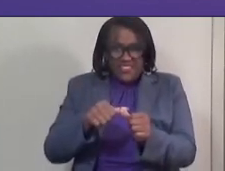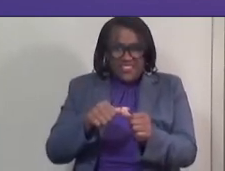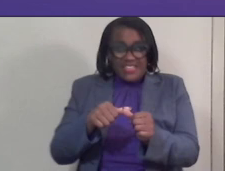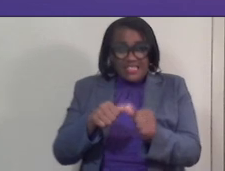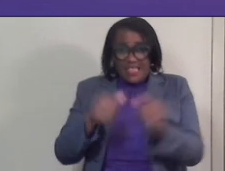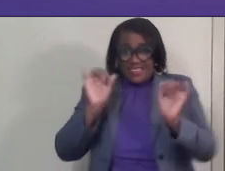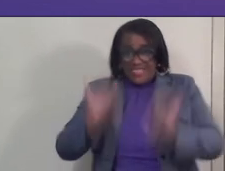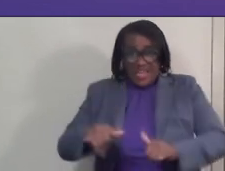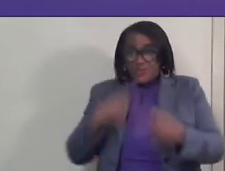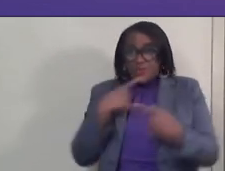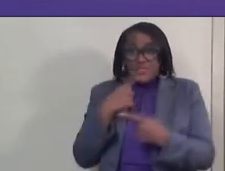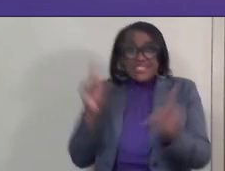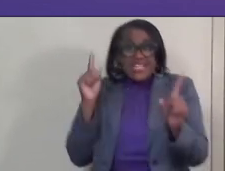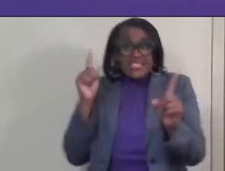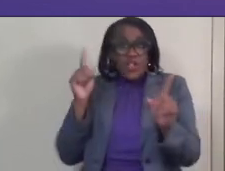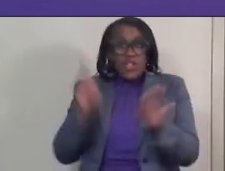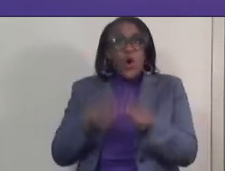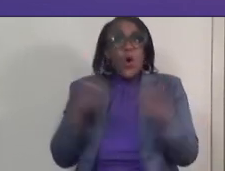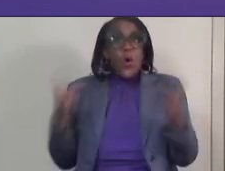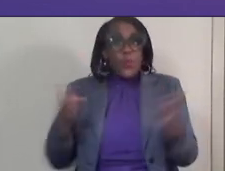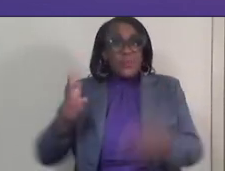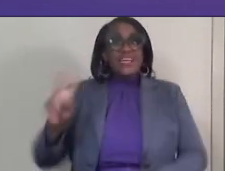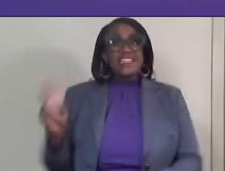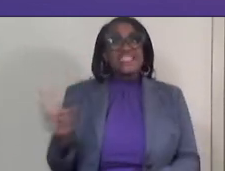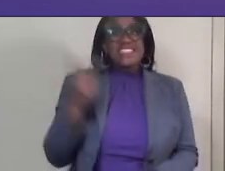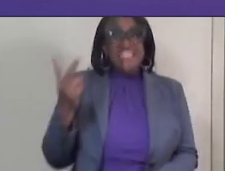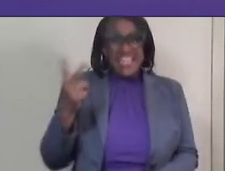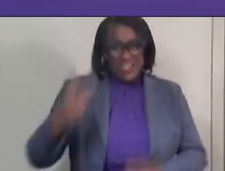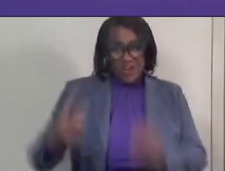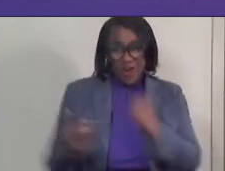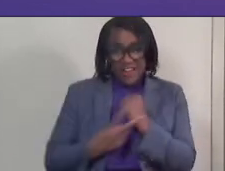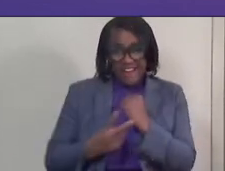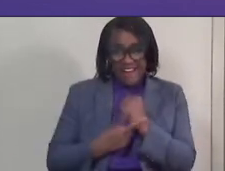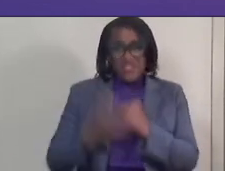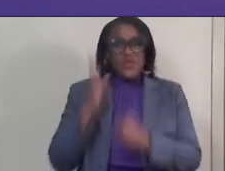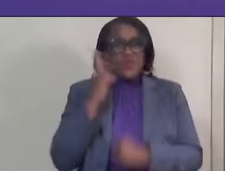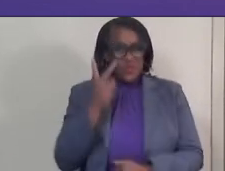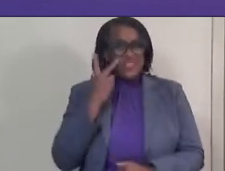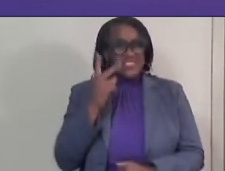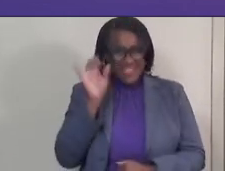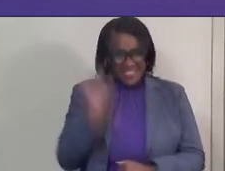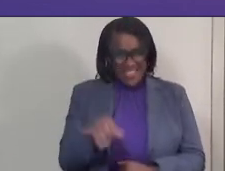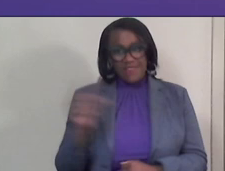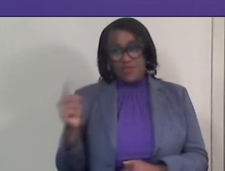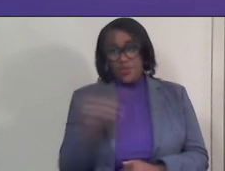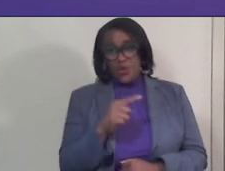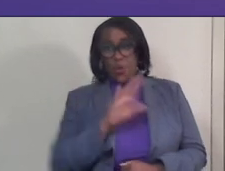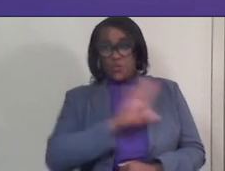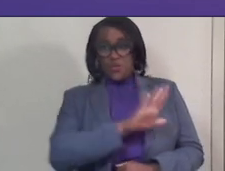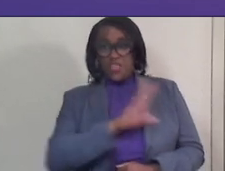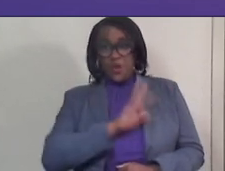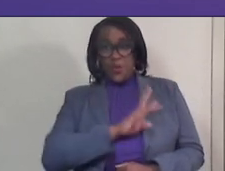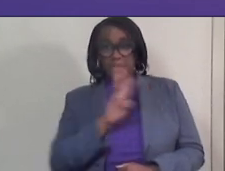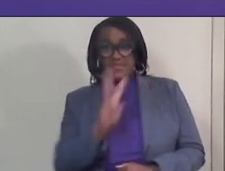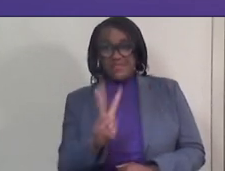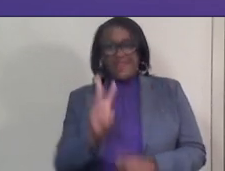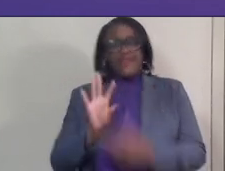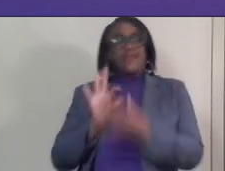so successful that they opened up a second archive, and you'll see that if you navigate to their website, connected to